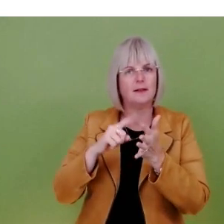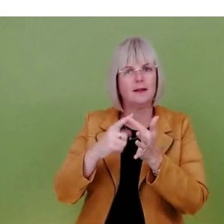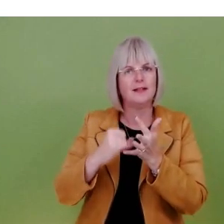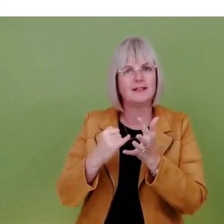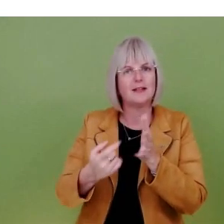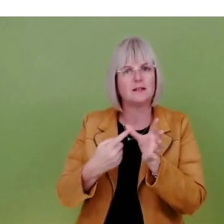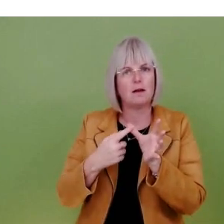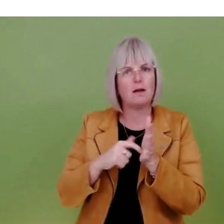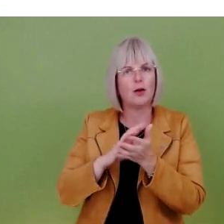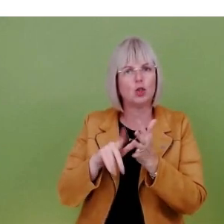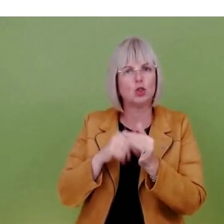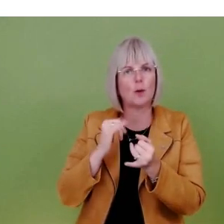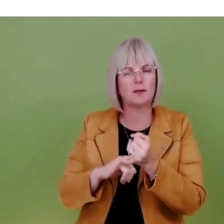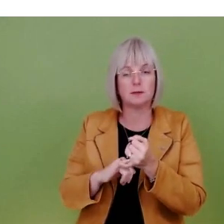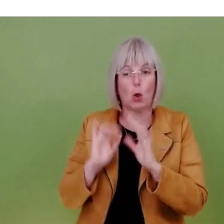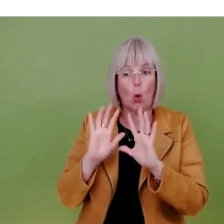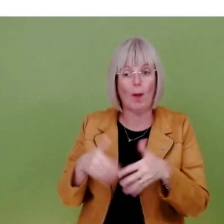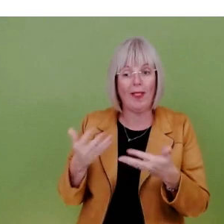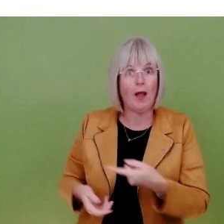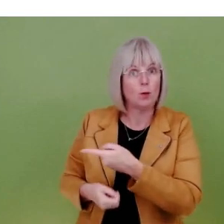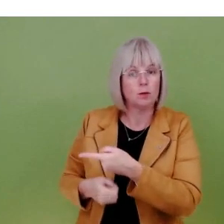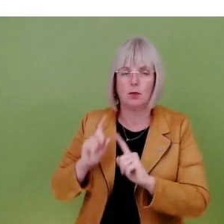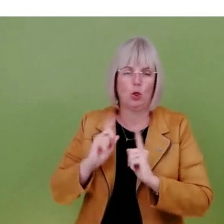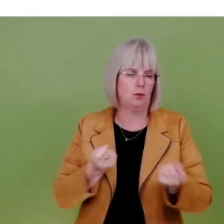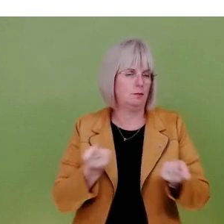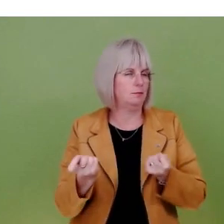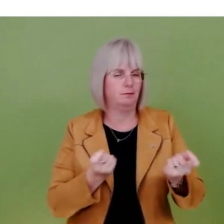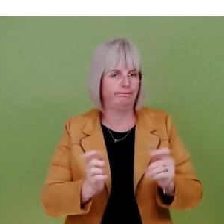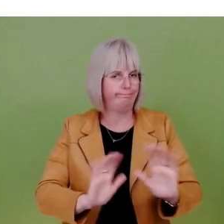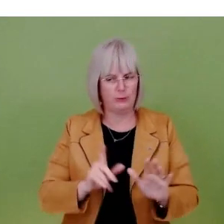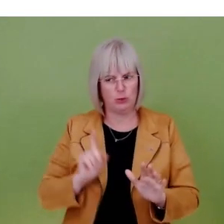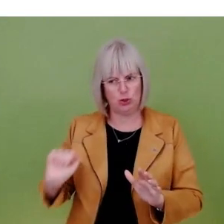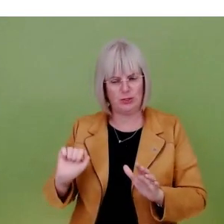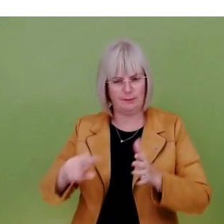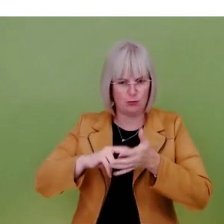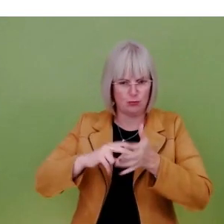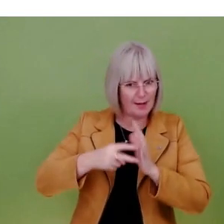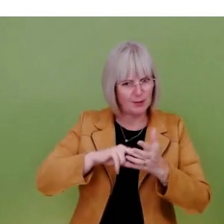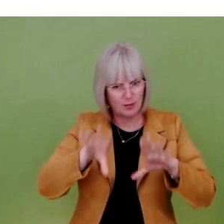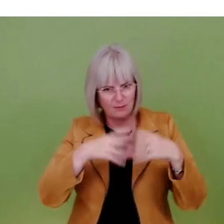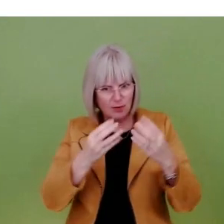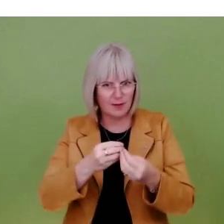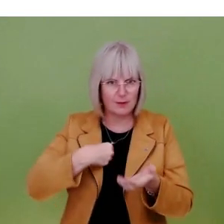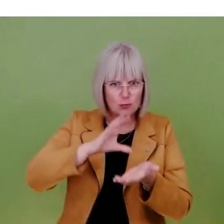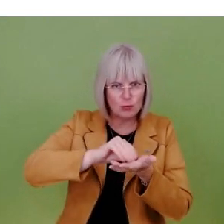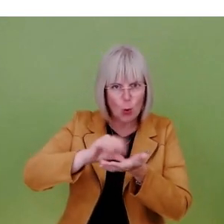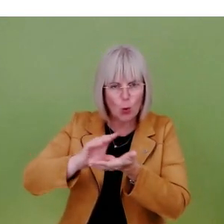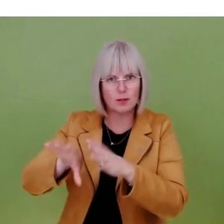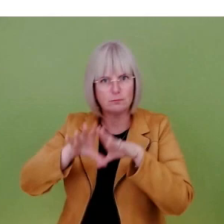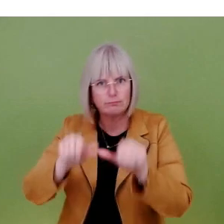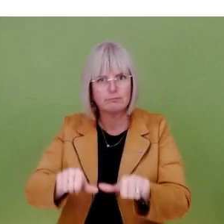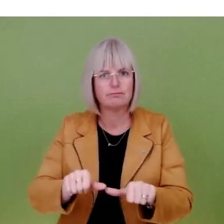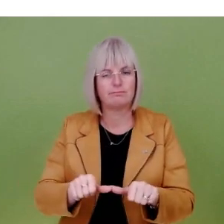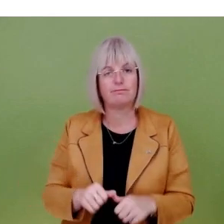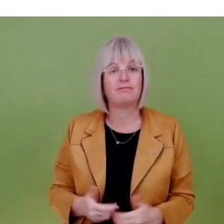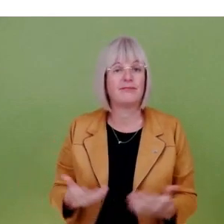this, put together the recording, met with my colleagues to do the recordings, and of course, the reason why we're here, the reason why we do the